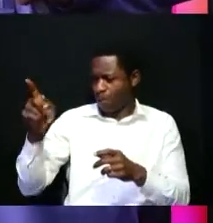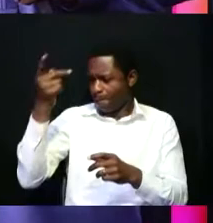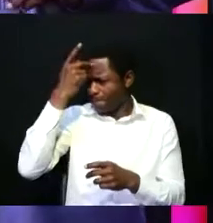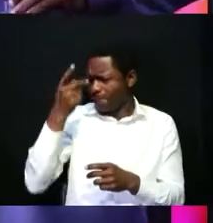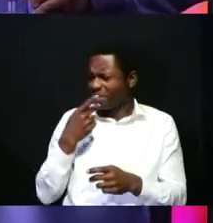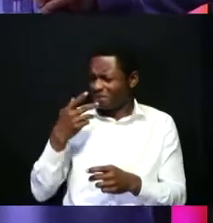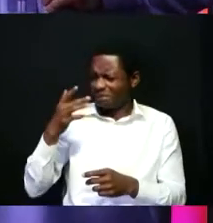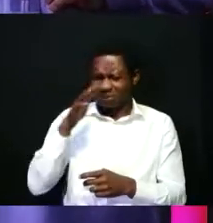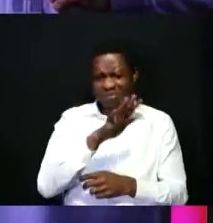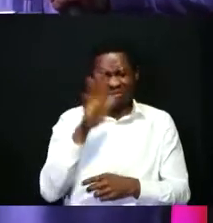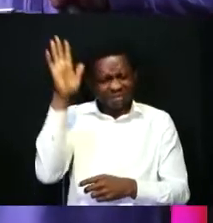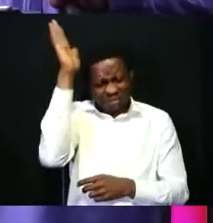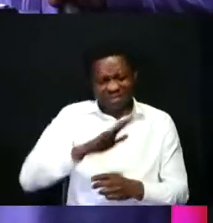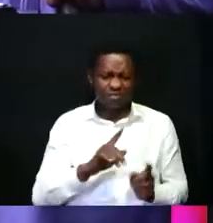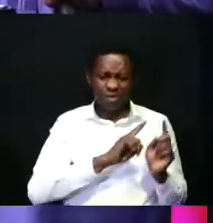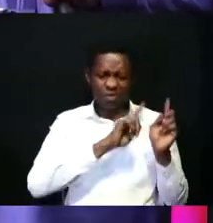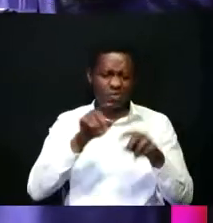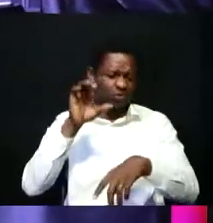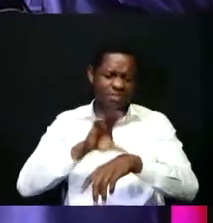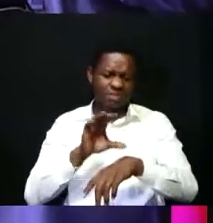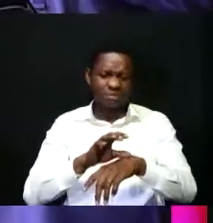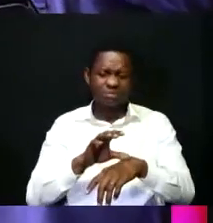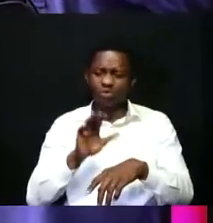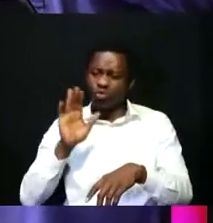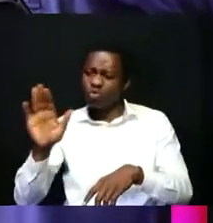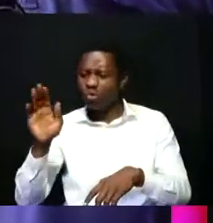and are not born again.